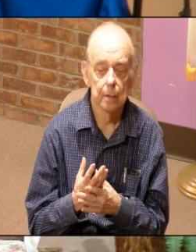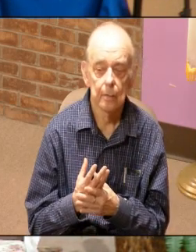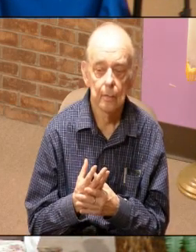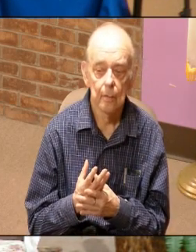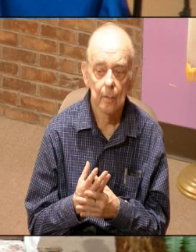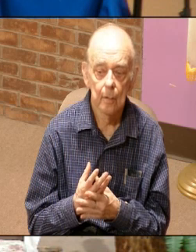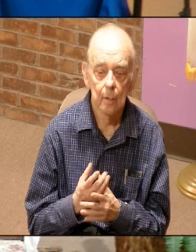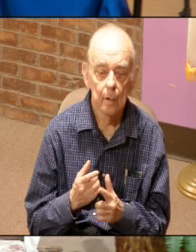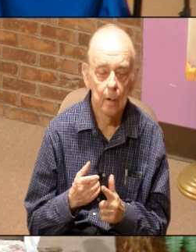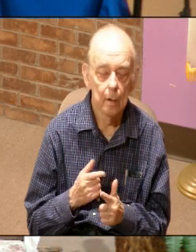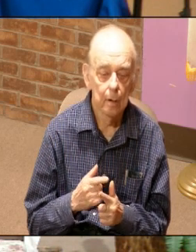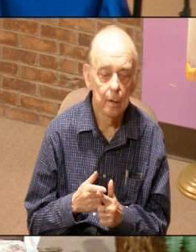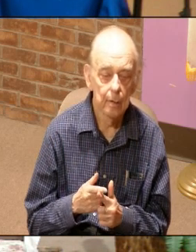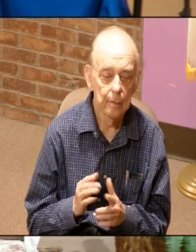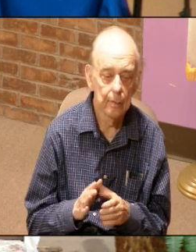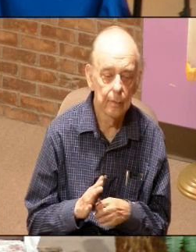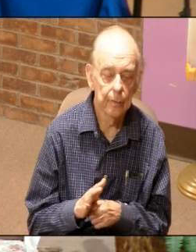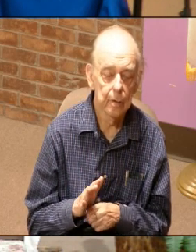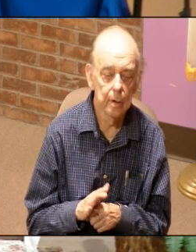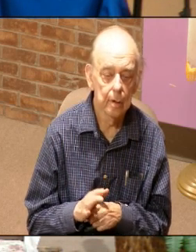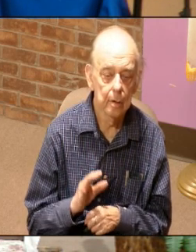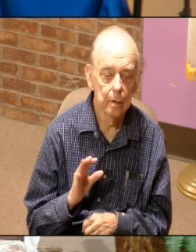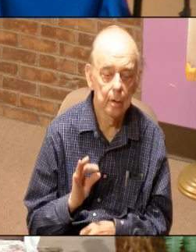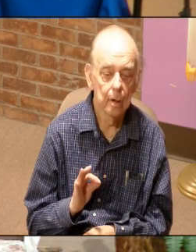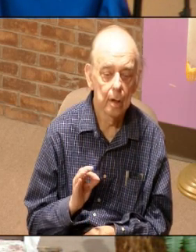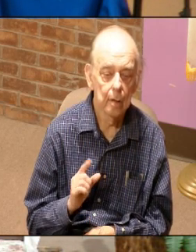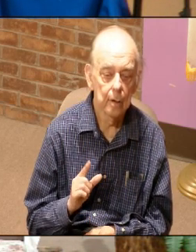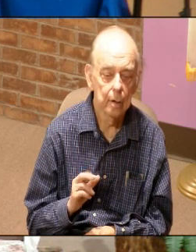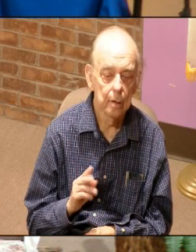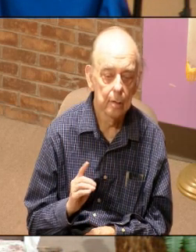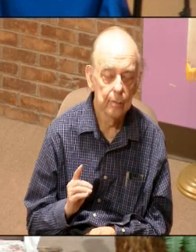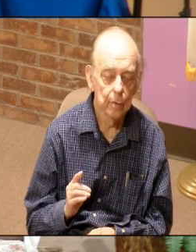and filling up with spinal fluid